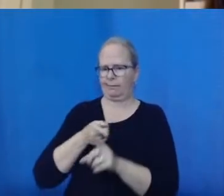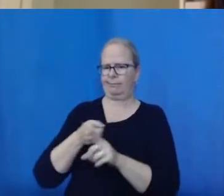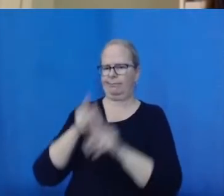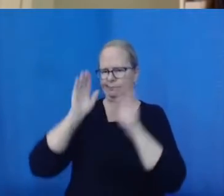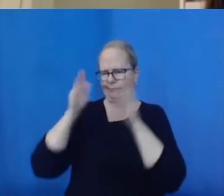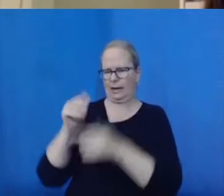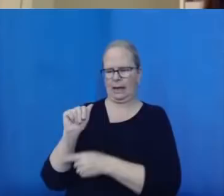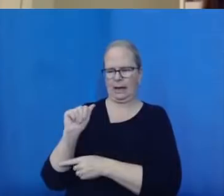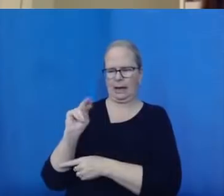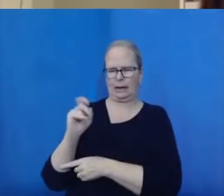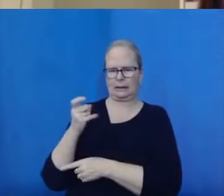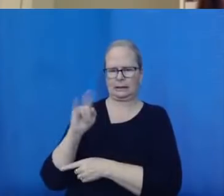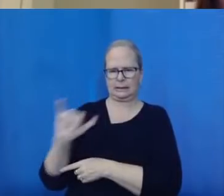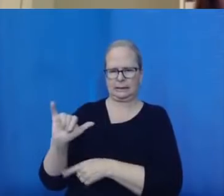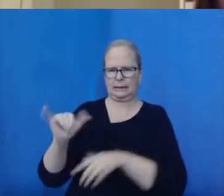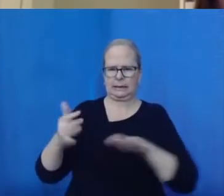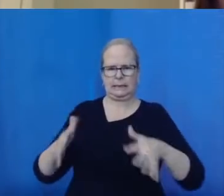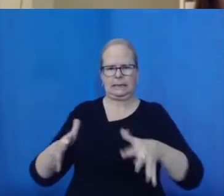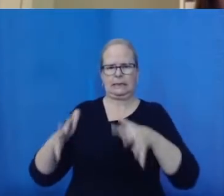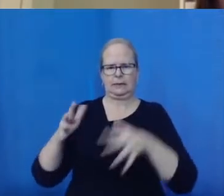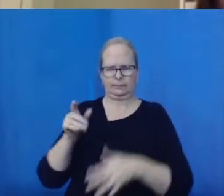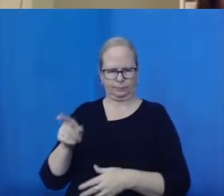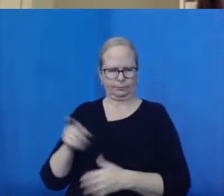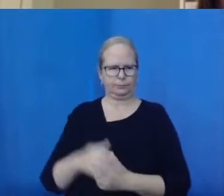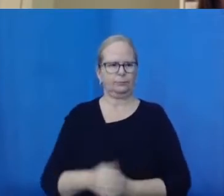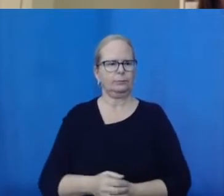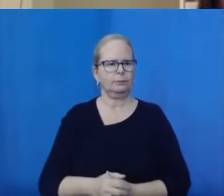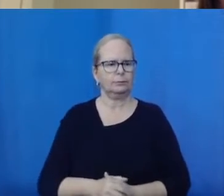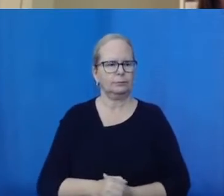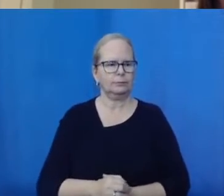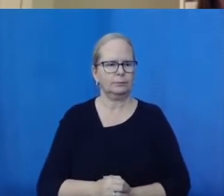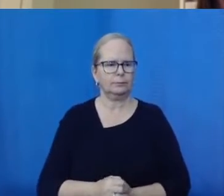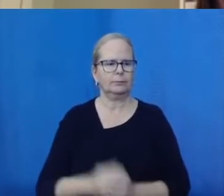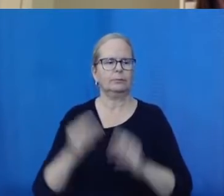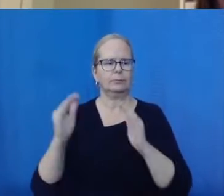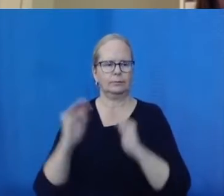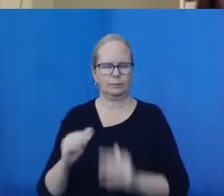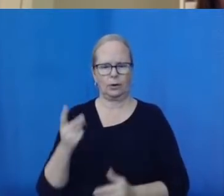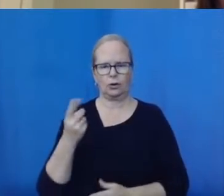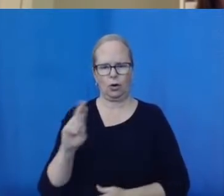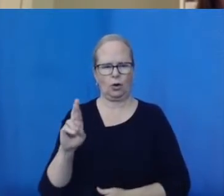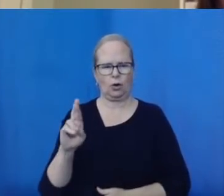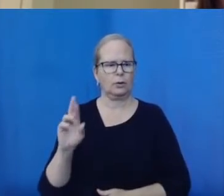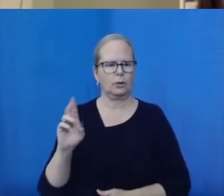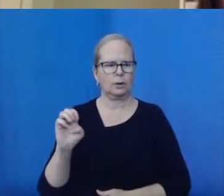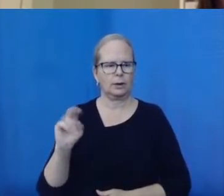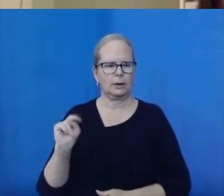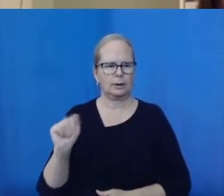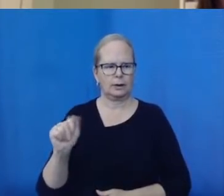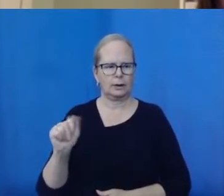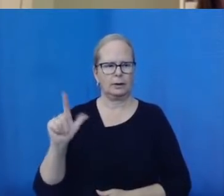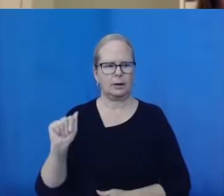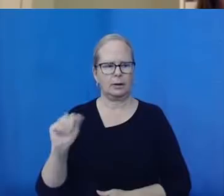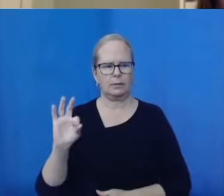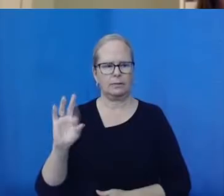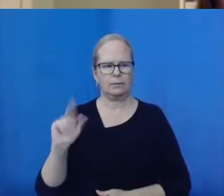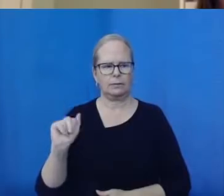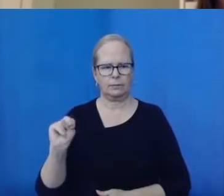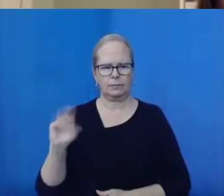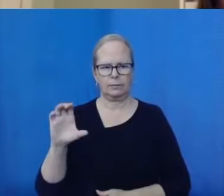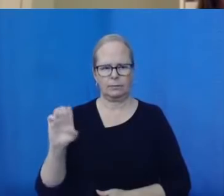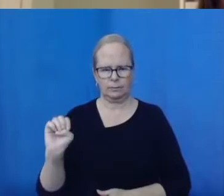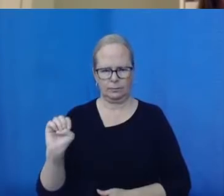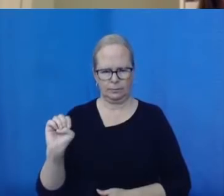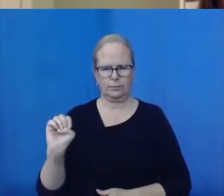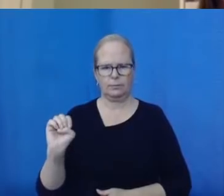So I'm Dr. Rena LaFrance. I am a pediatric psychiatrist at the Stollery Children's Hospital. I'm also at the Misericordia. I lead a program there for